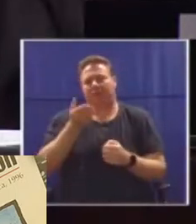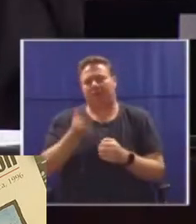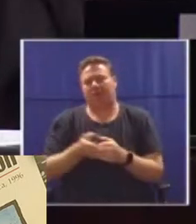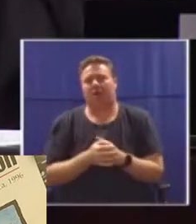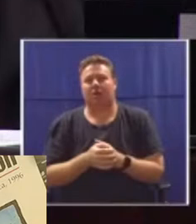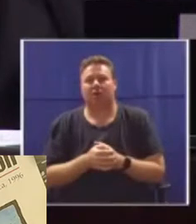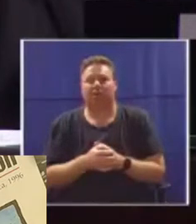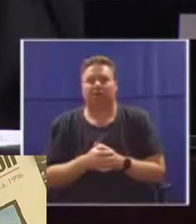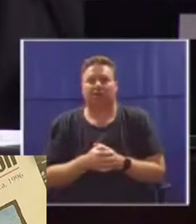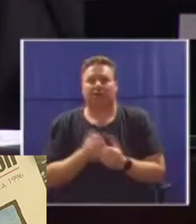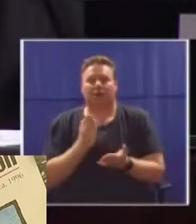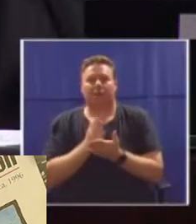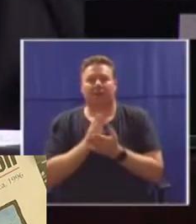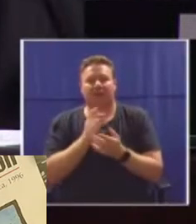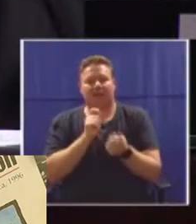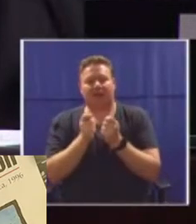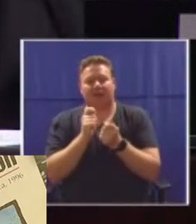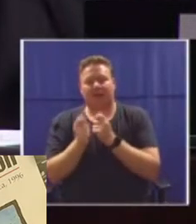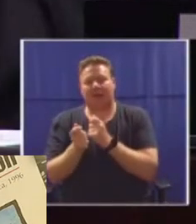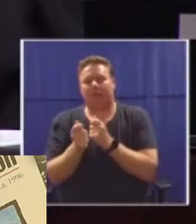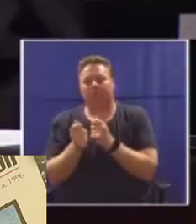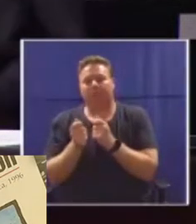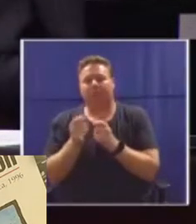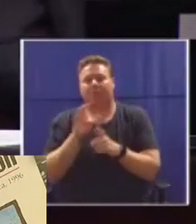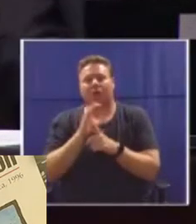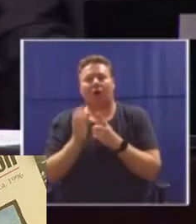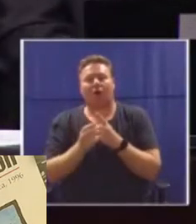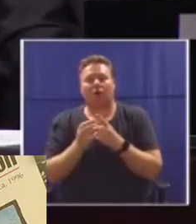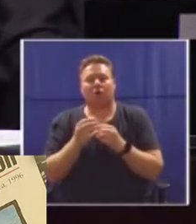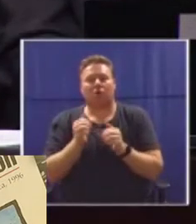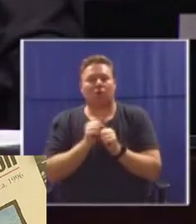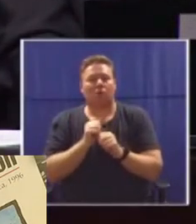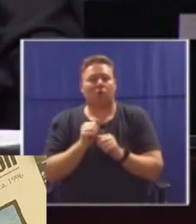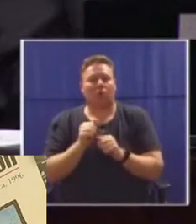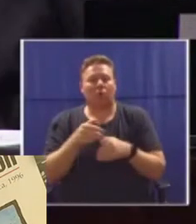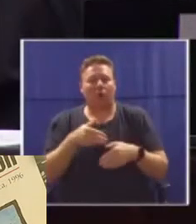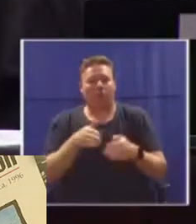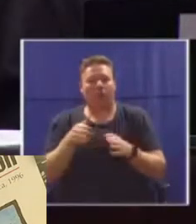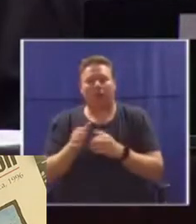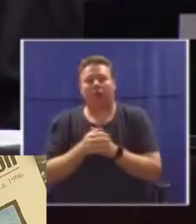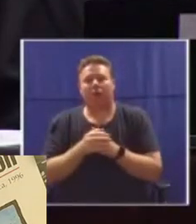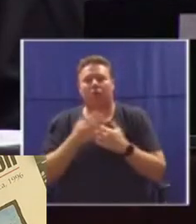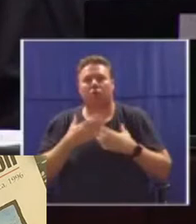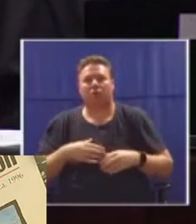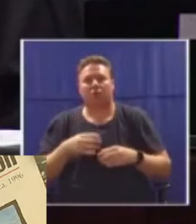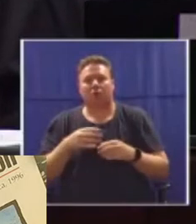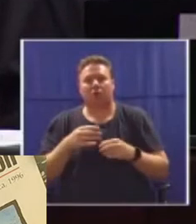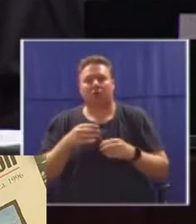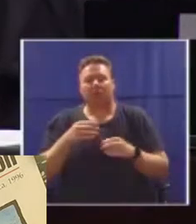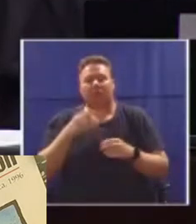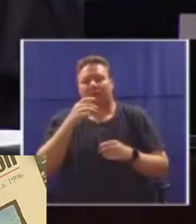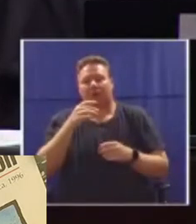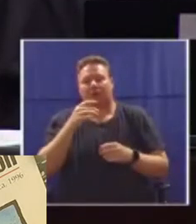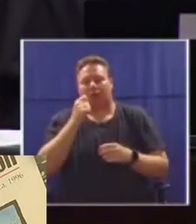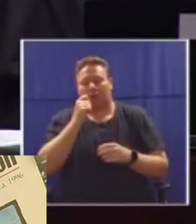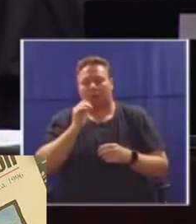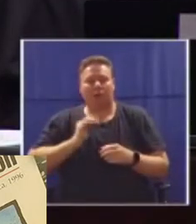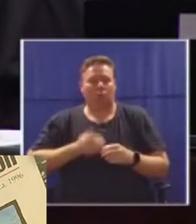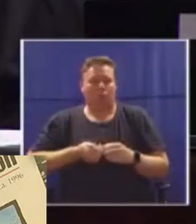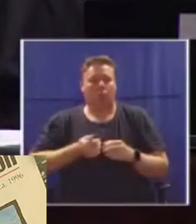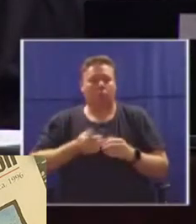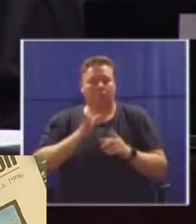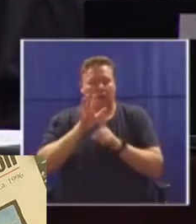globe. We must adapt several cultural practices in line with human rights, as some contribute to creating gender stereotypes and practices